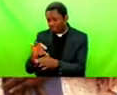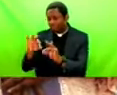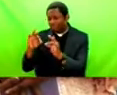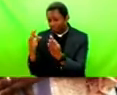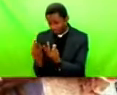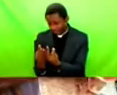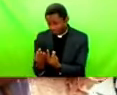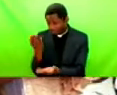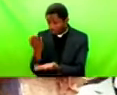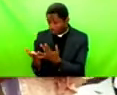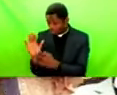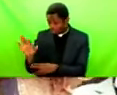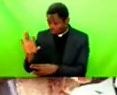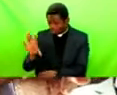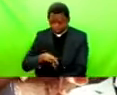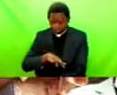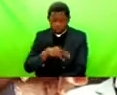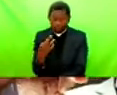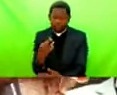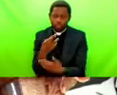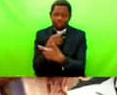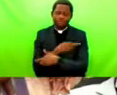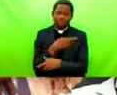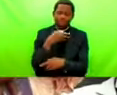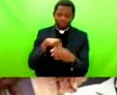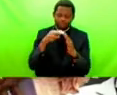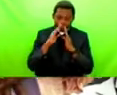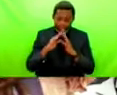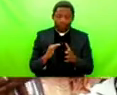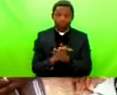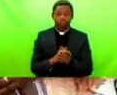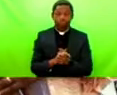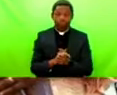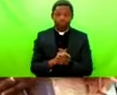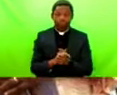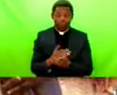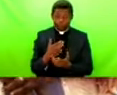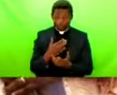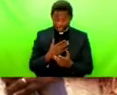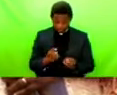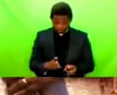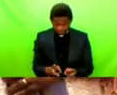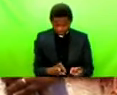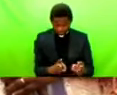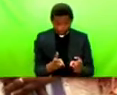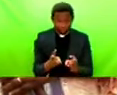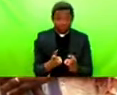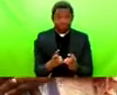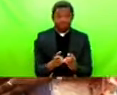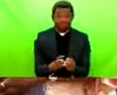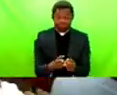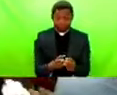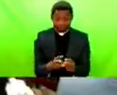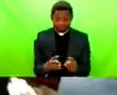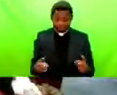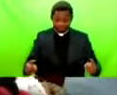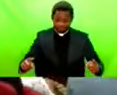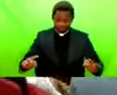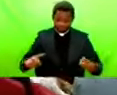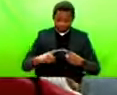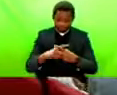May his soul rest in peace. My path, dear beloved, first crossed with that of